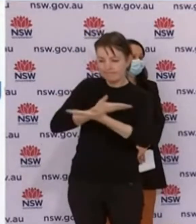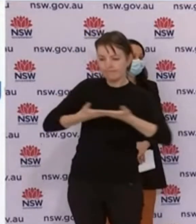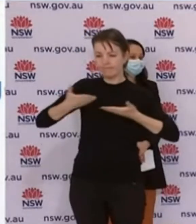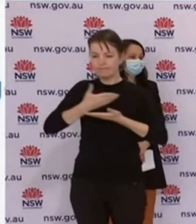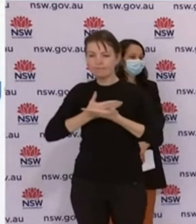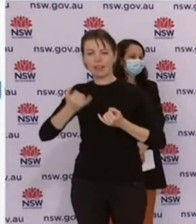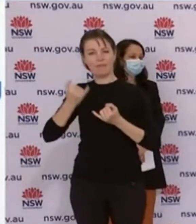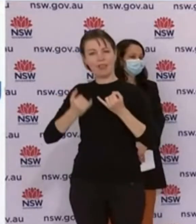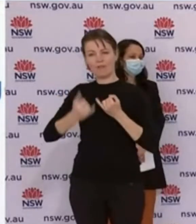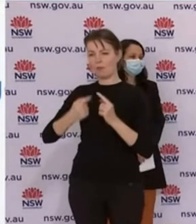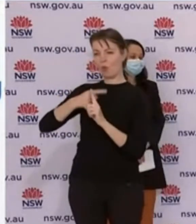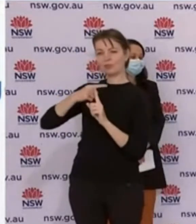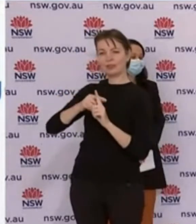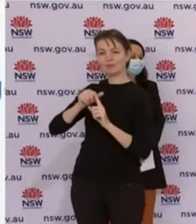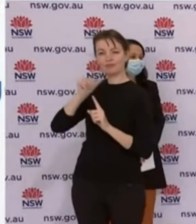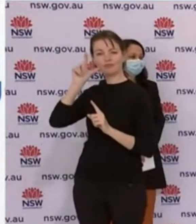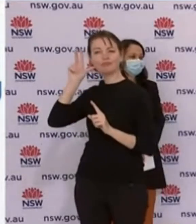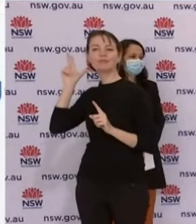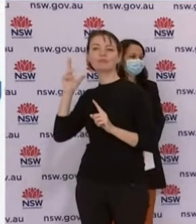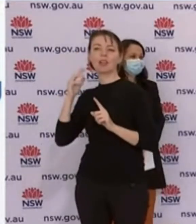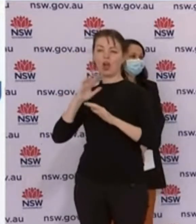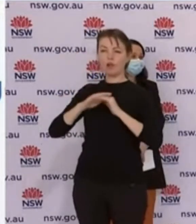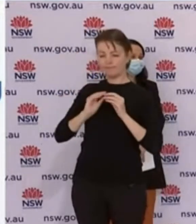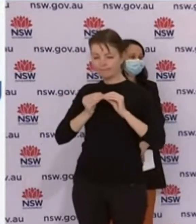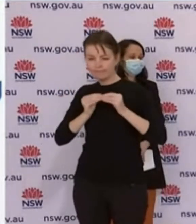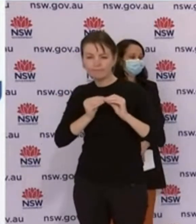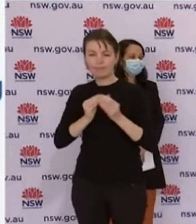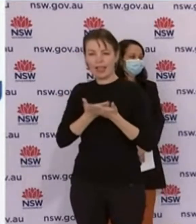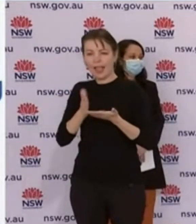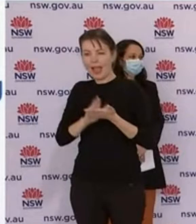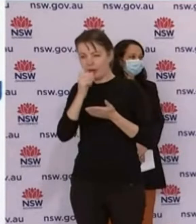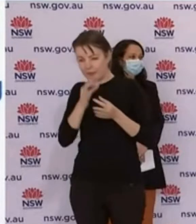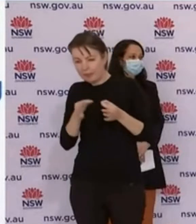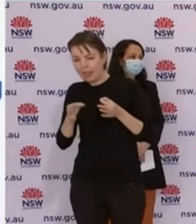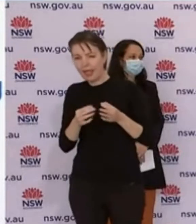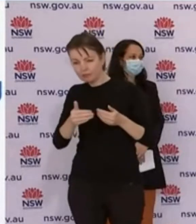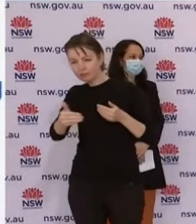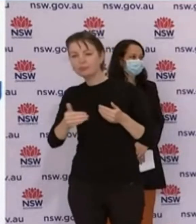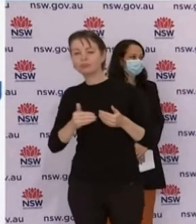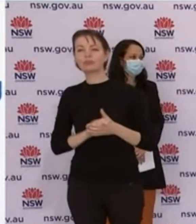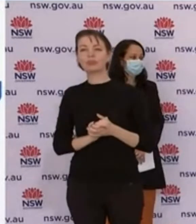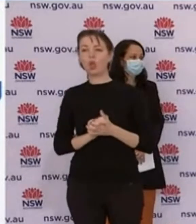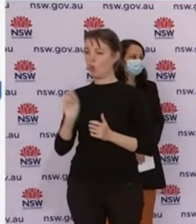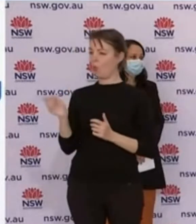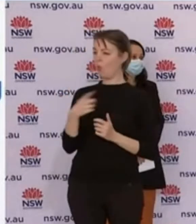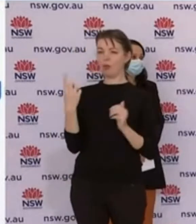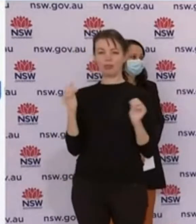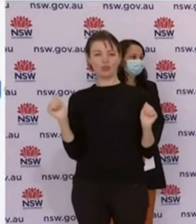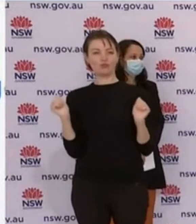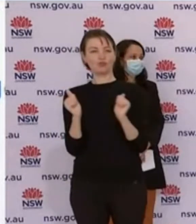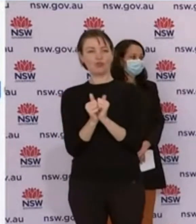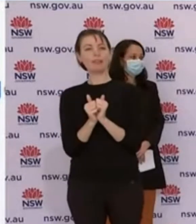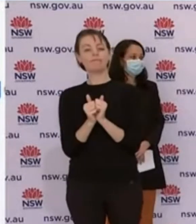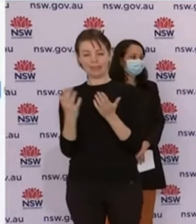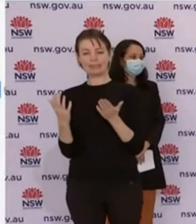discussions with them over the last few days, and I think everybody shares the view that this is a safe and a sensible approach to getting